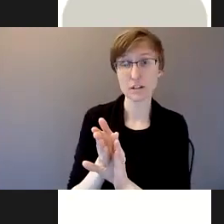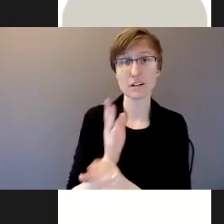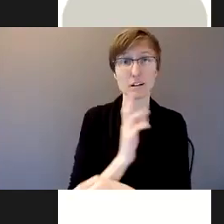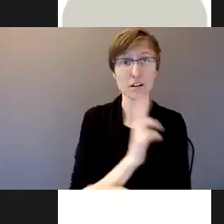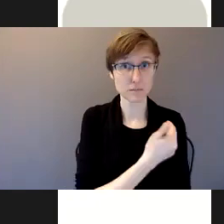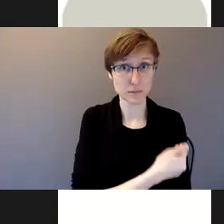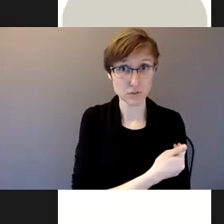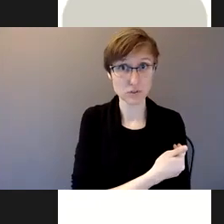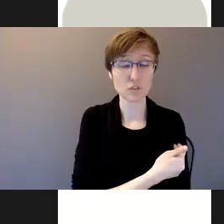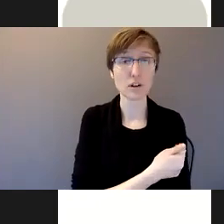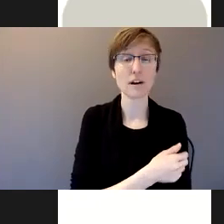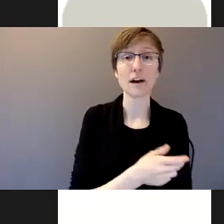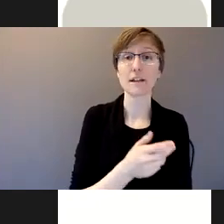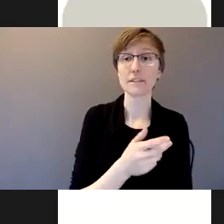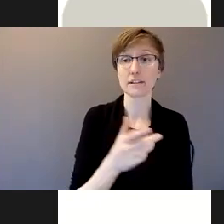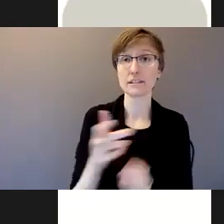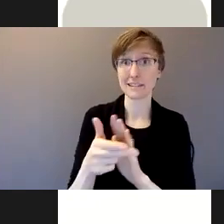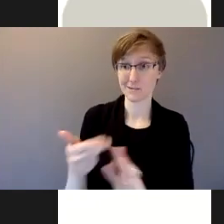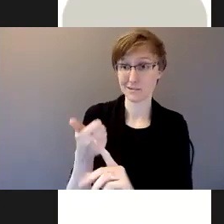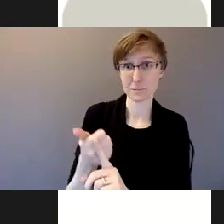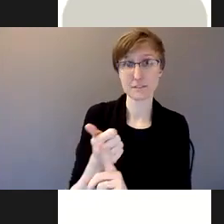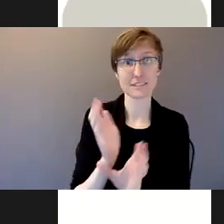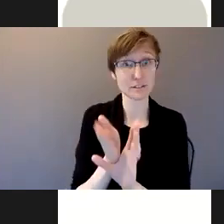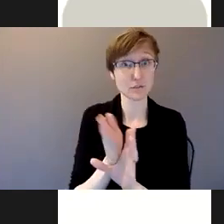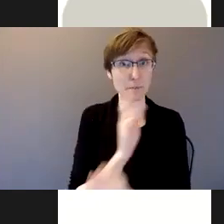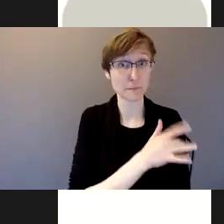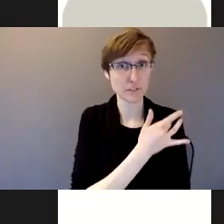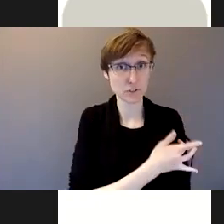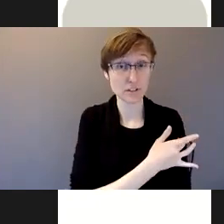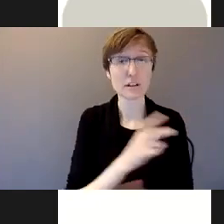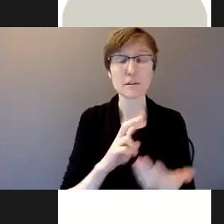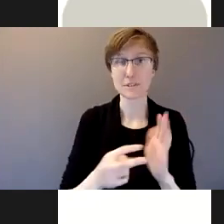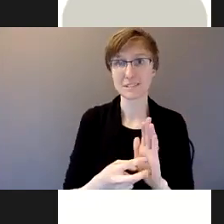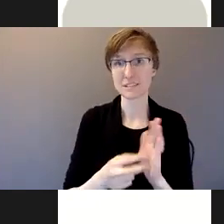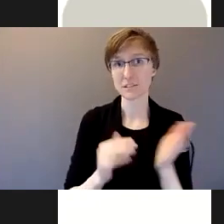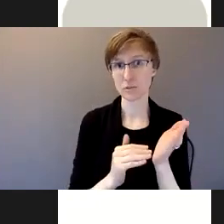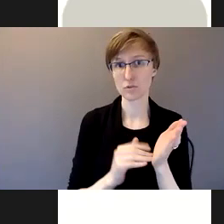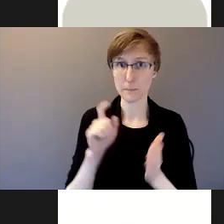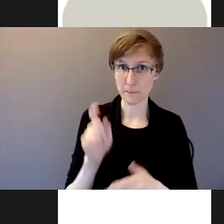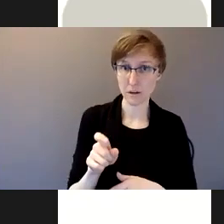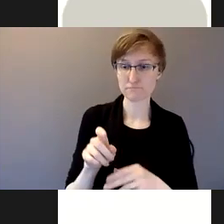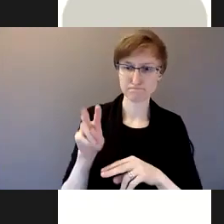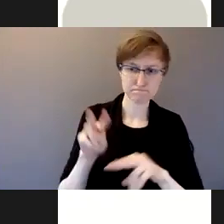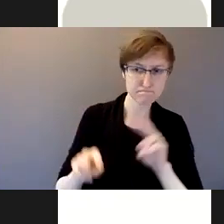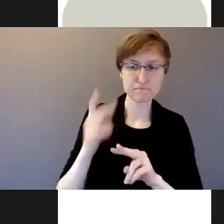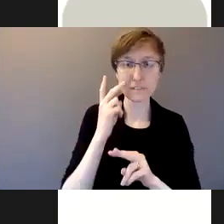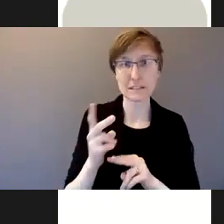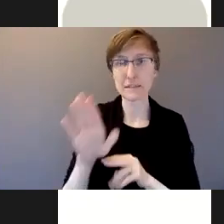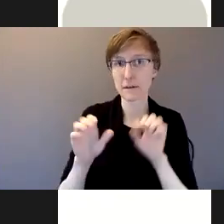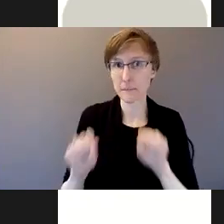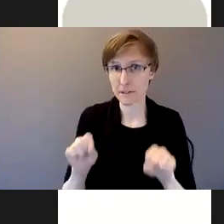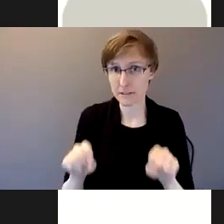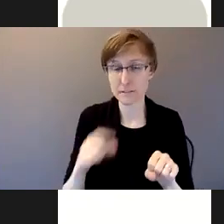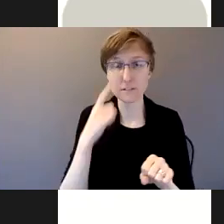deemed a psychiatric patient, then under the Mental Health Act, the physician must assess their capacity to manage finances forthwith, which